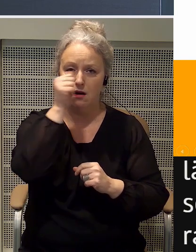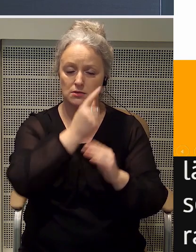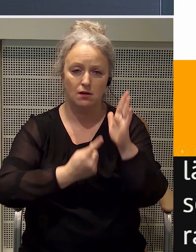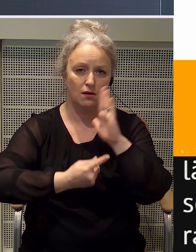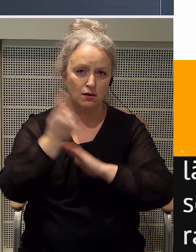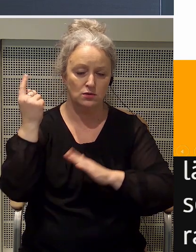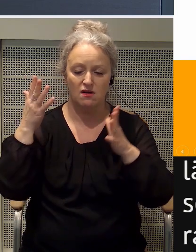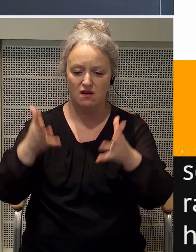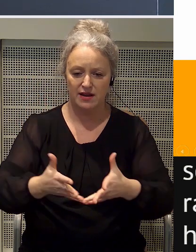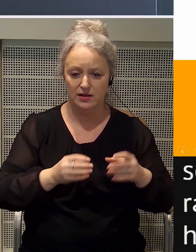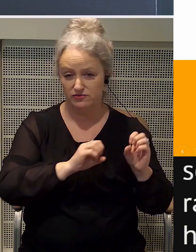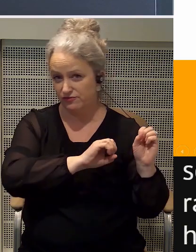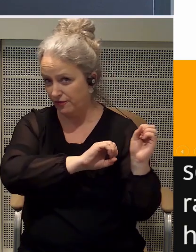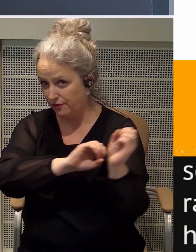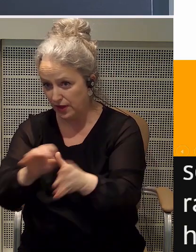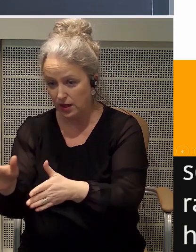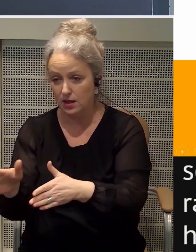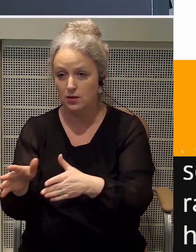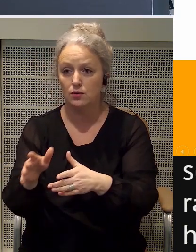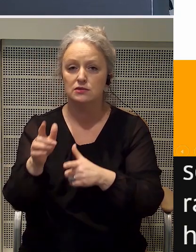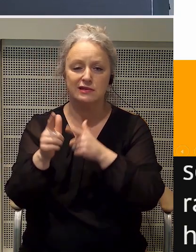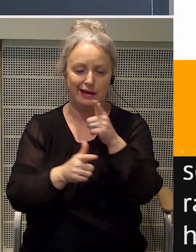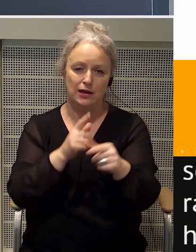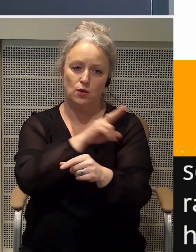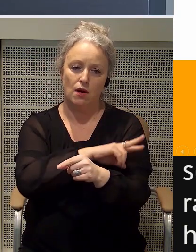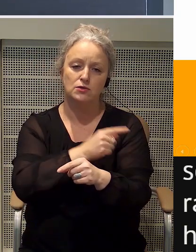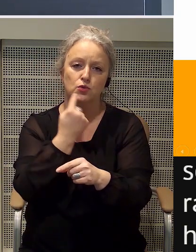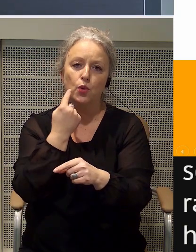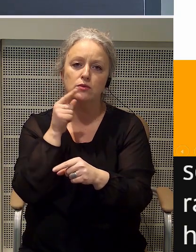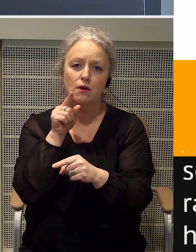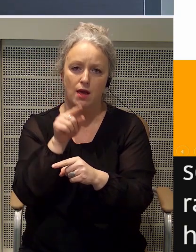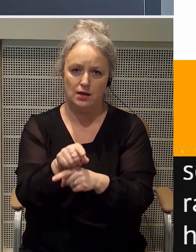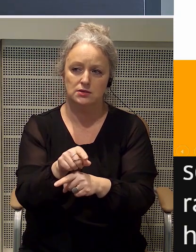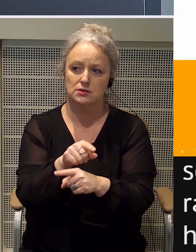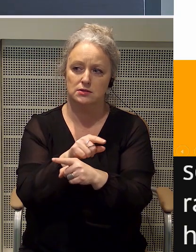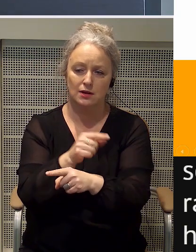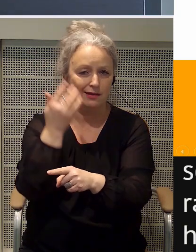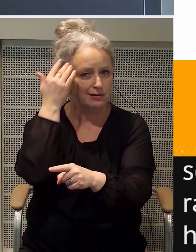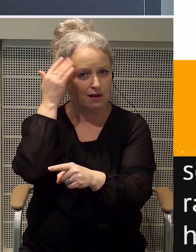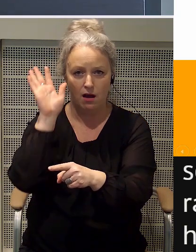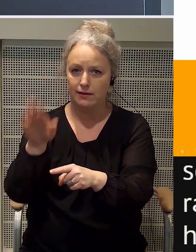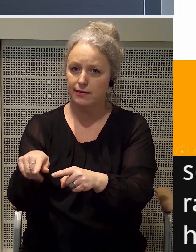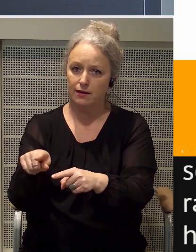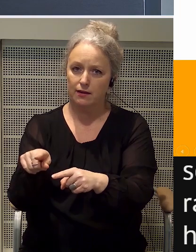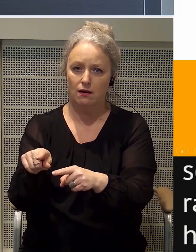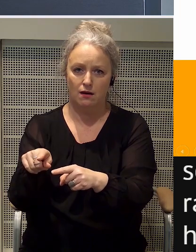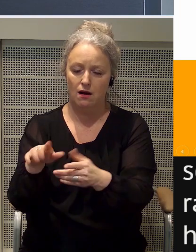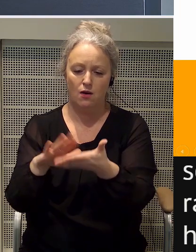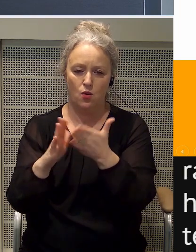additional information, but we got a very sad reply. Namely, in the beginning of this